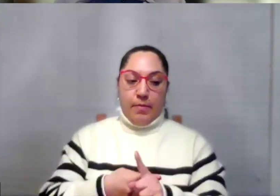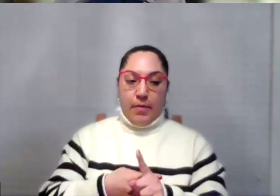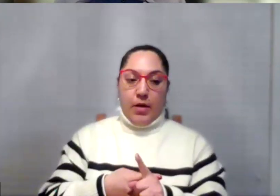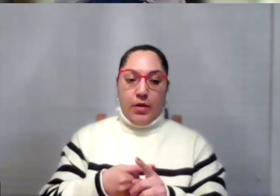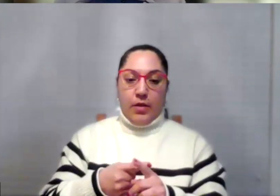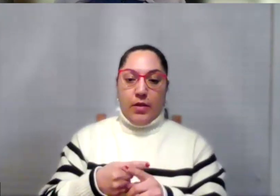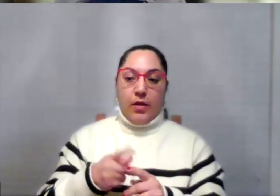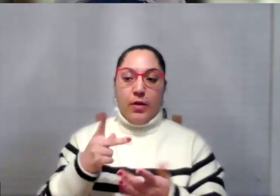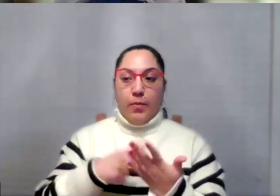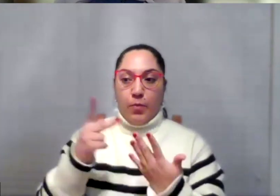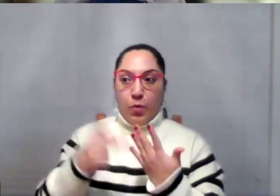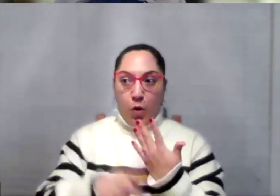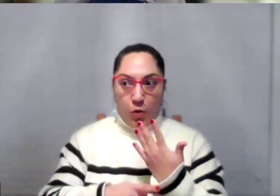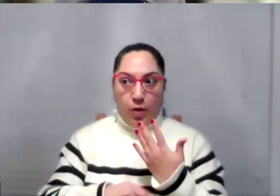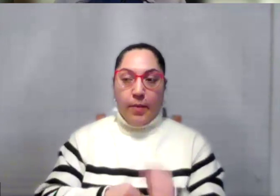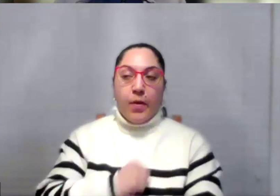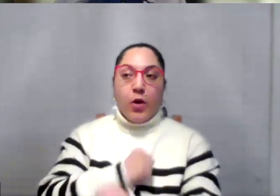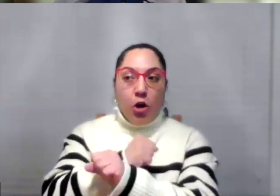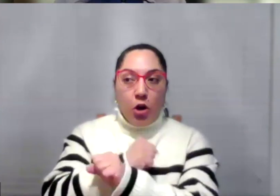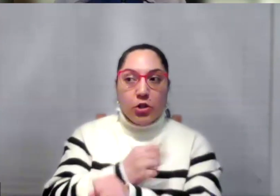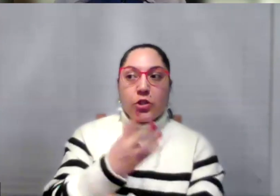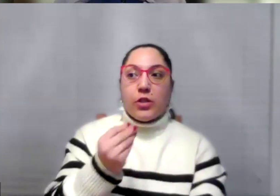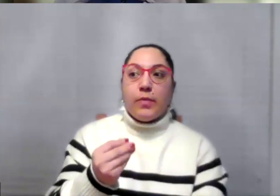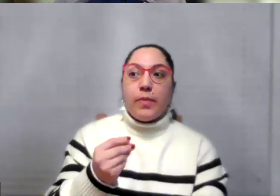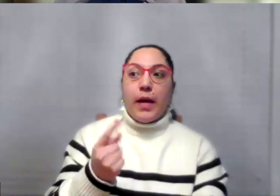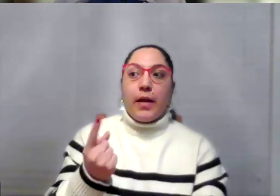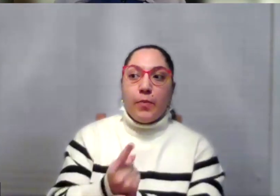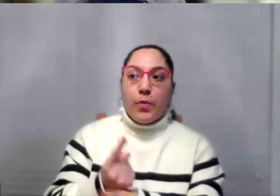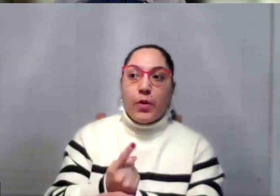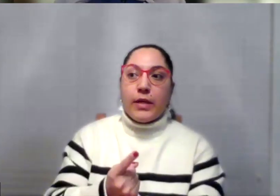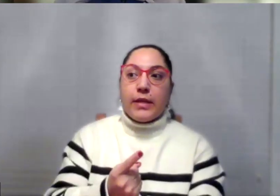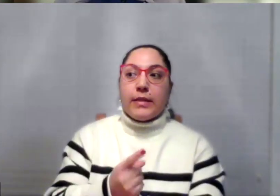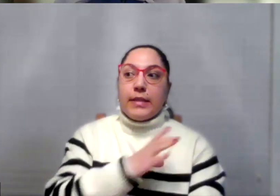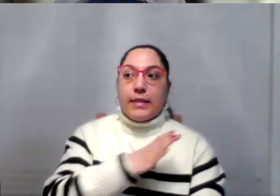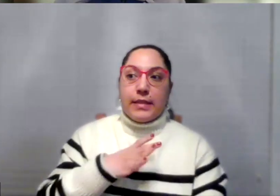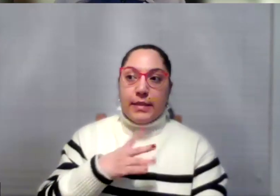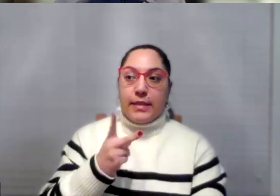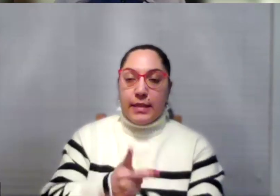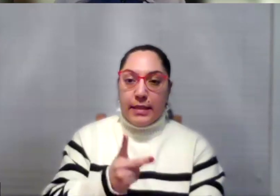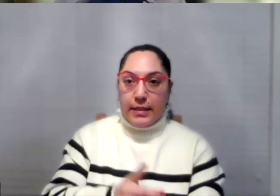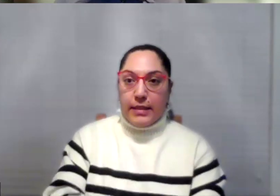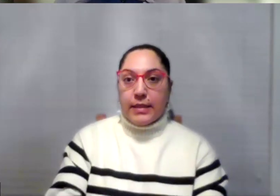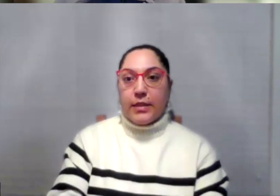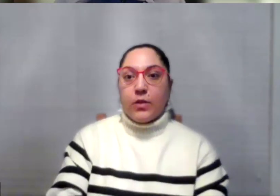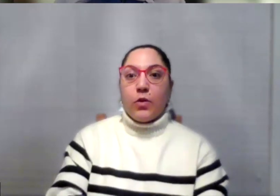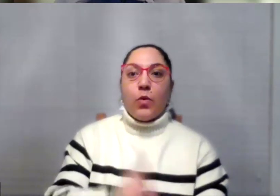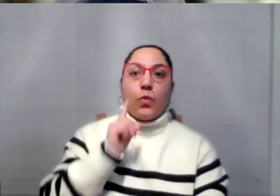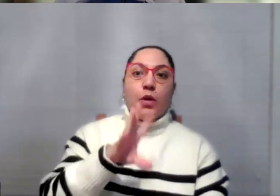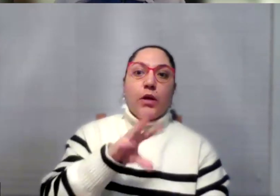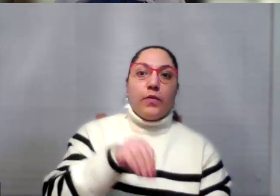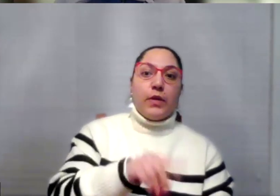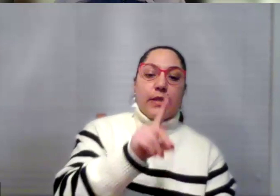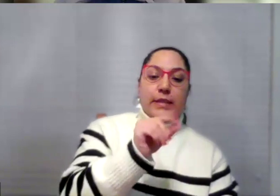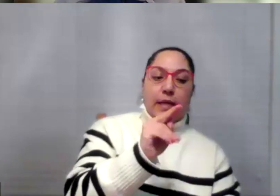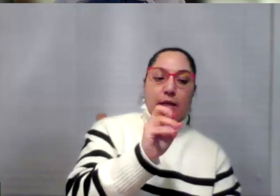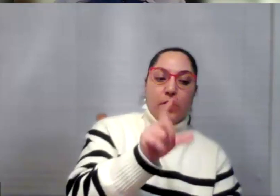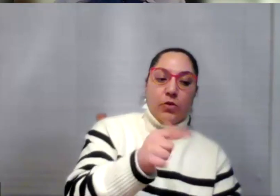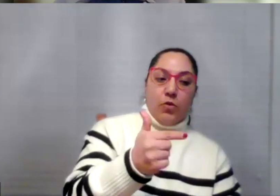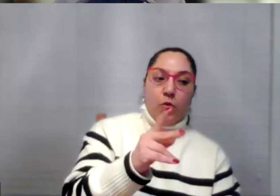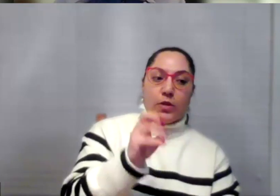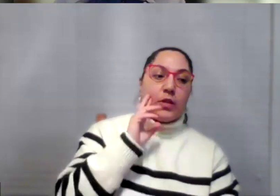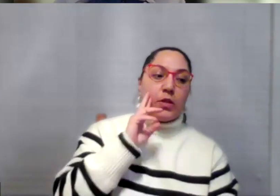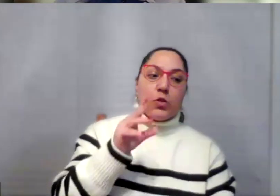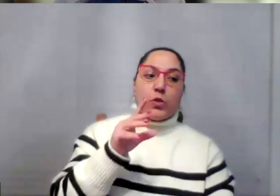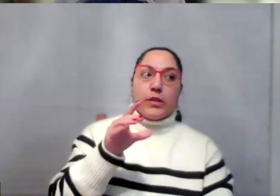and Supported Decision Making. And this webinar will feature Daniel Cardall, Supervising Attorney, Montgomery County